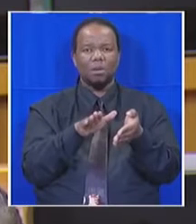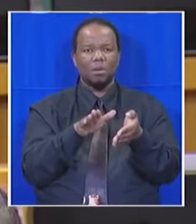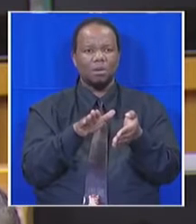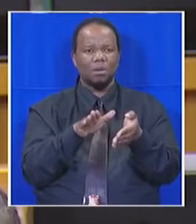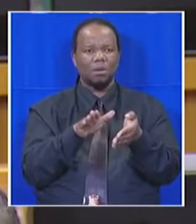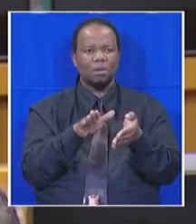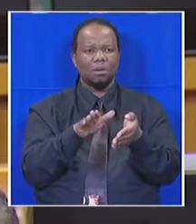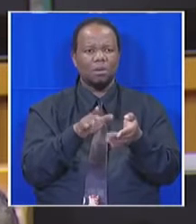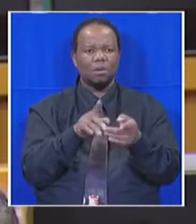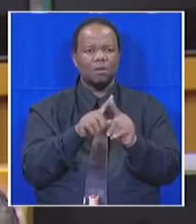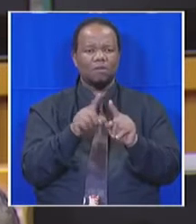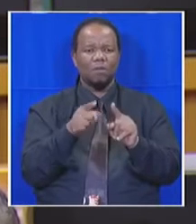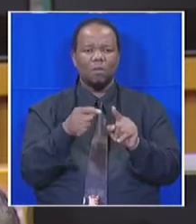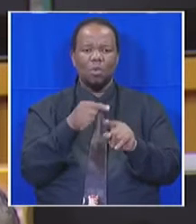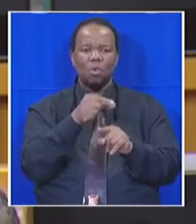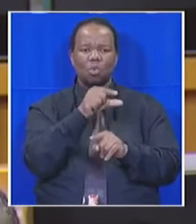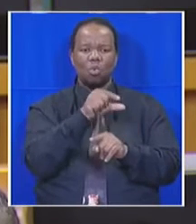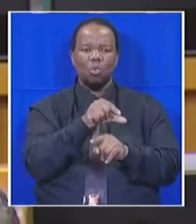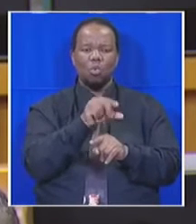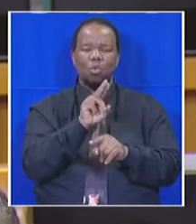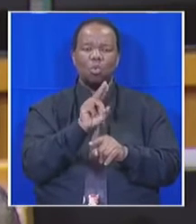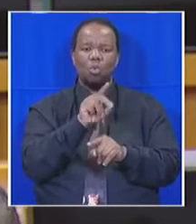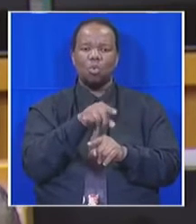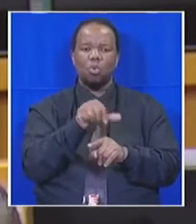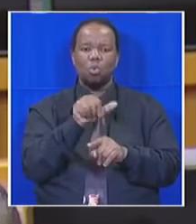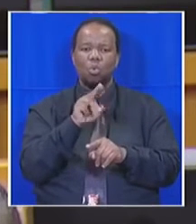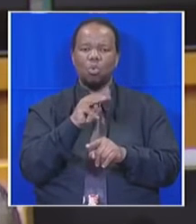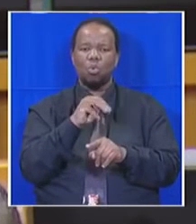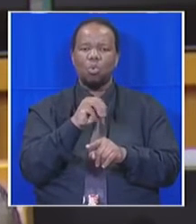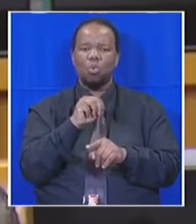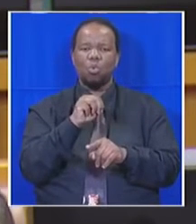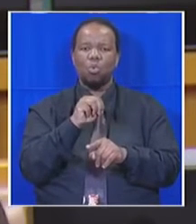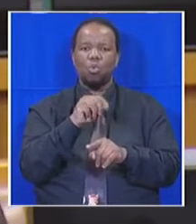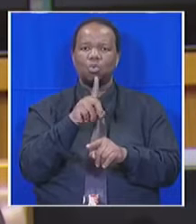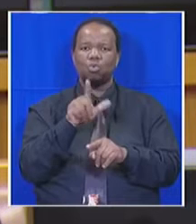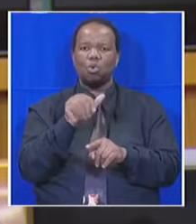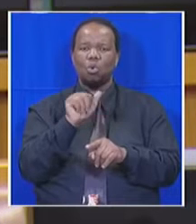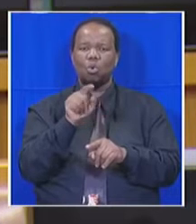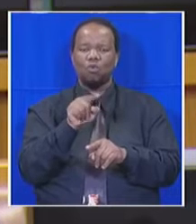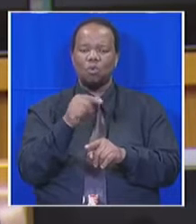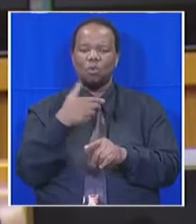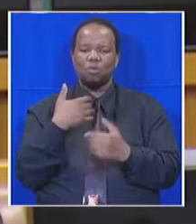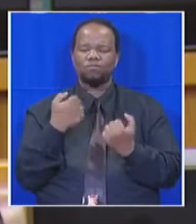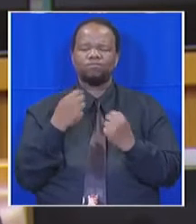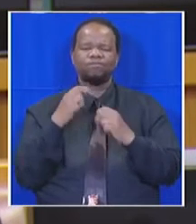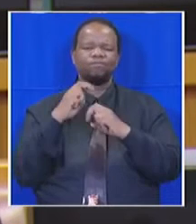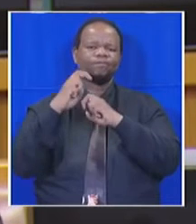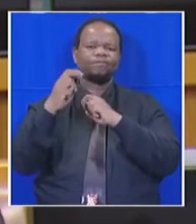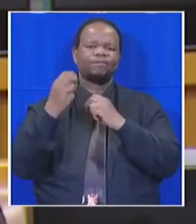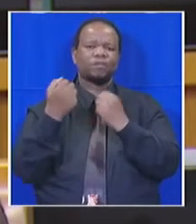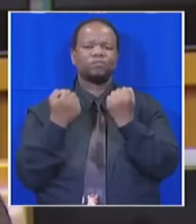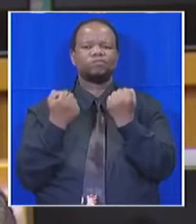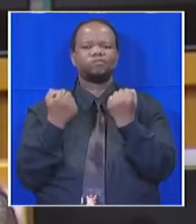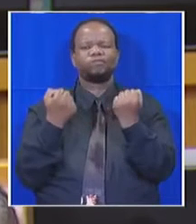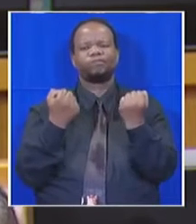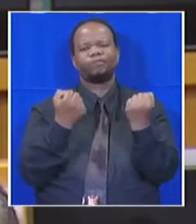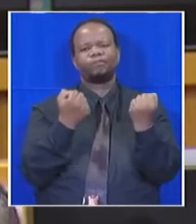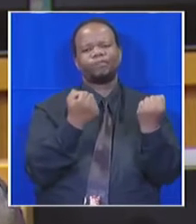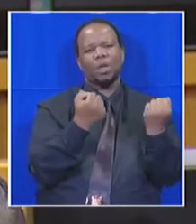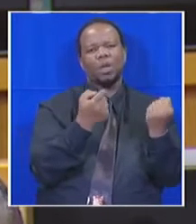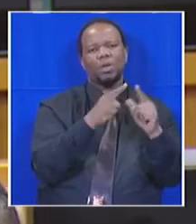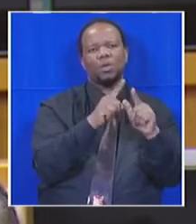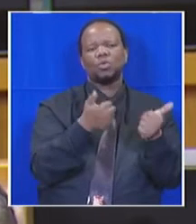from Umgungundlovu district team has been on their way to the provincially indigenous games in